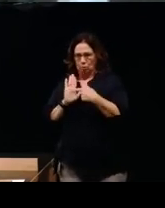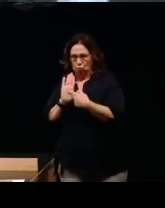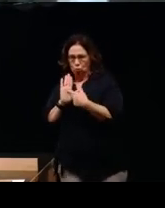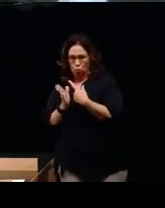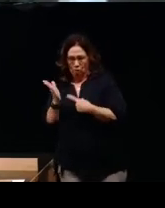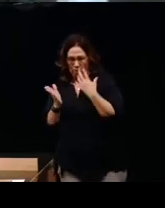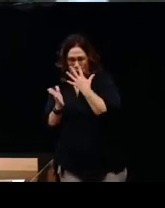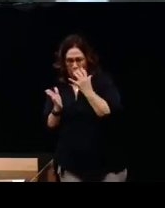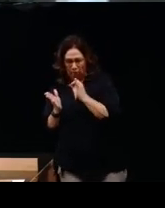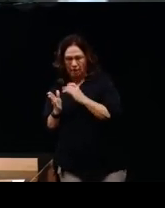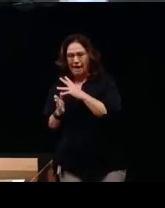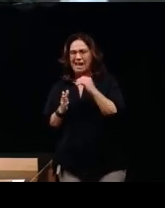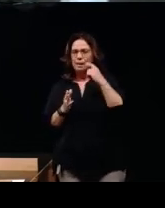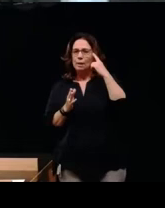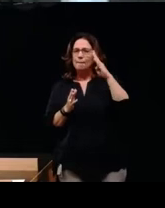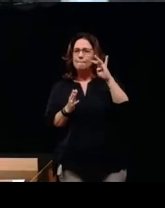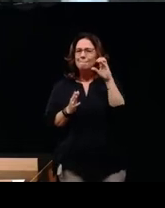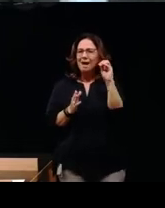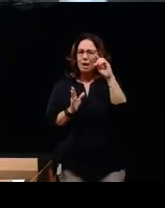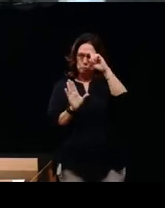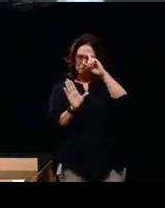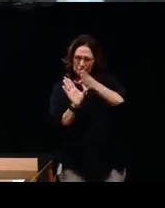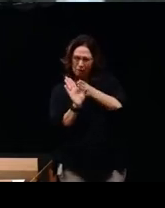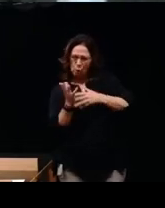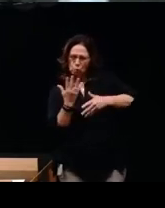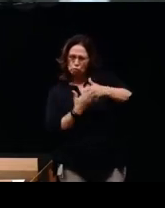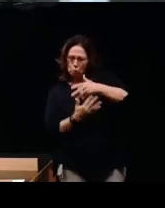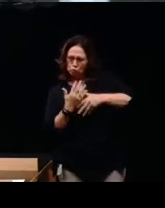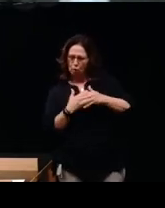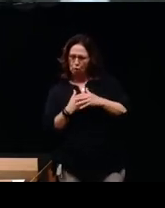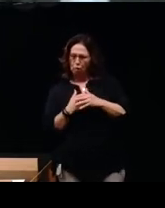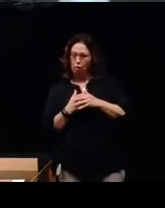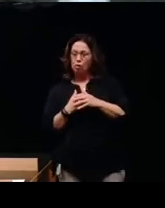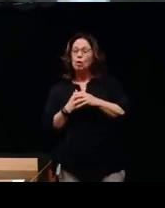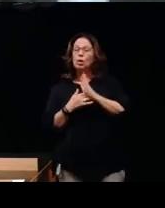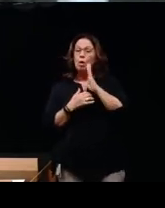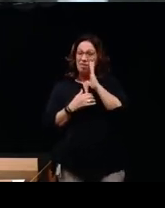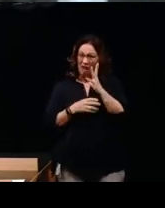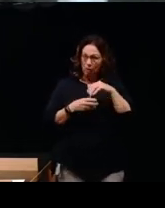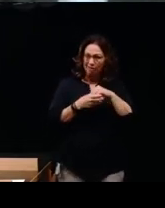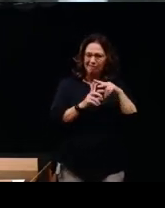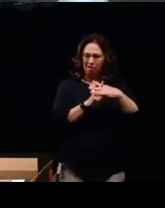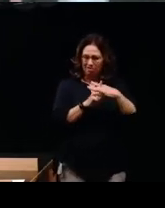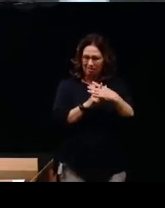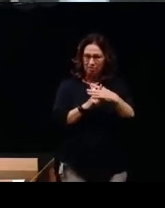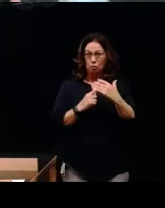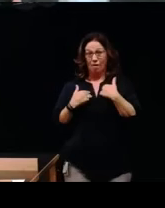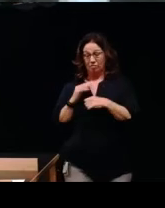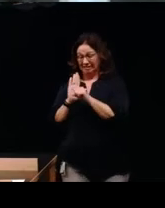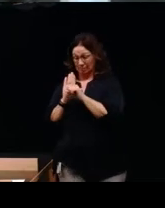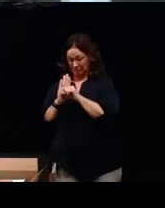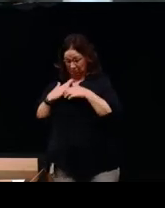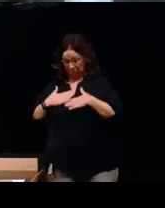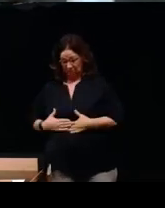formulation? Let's put that patient in context, because it's going to be symptoms and context that then